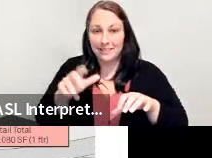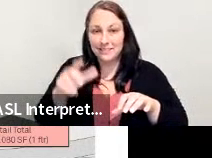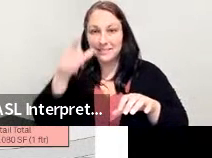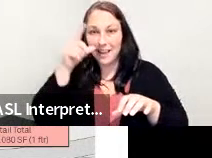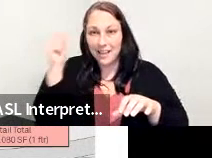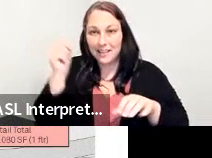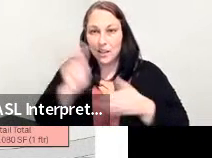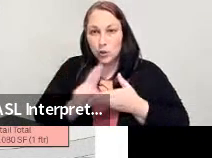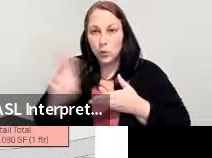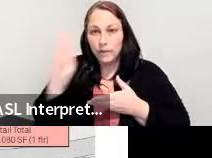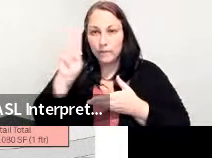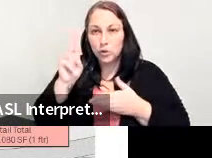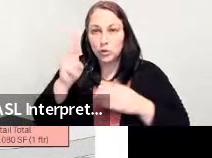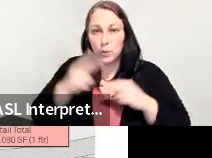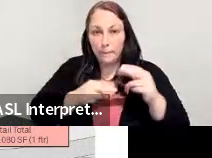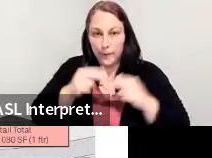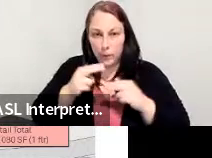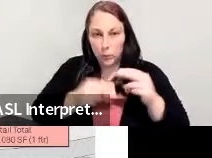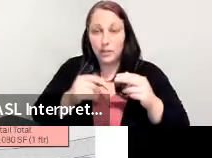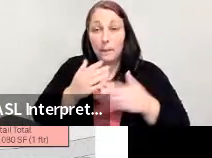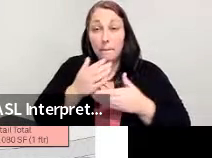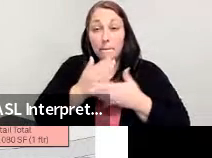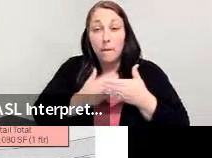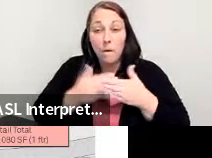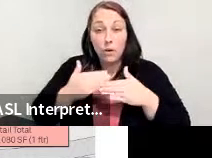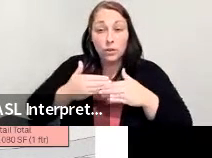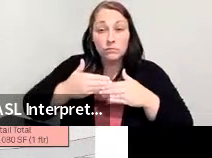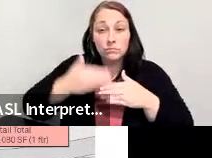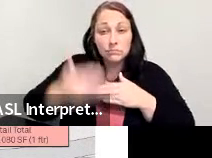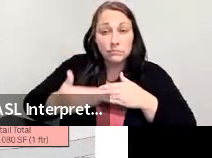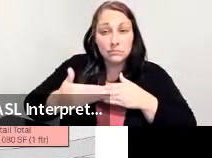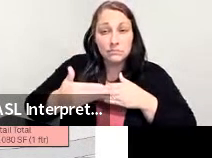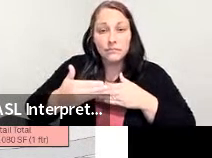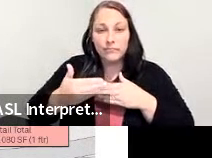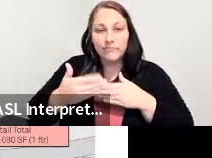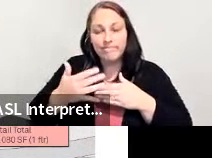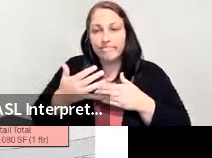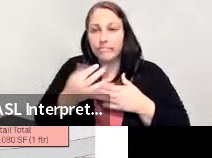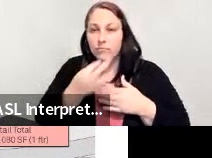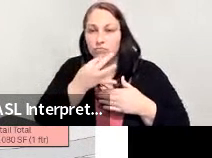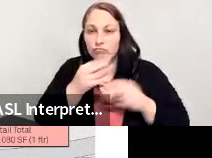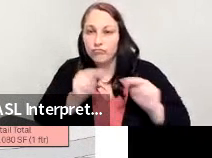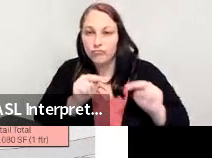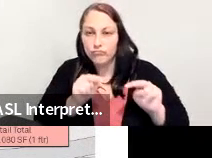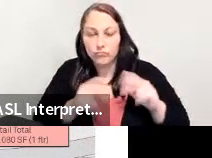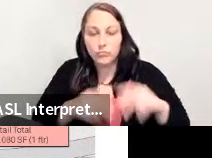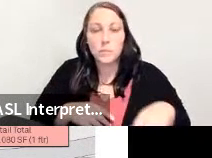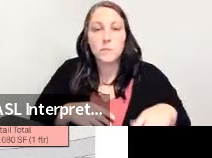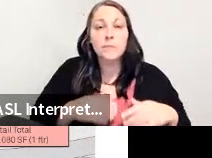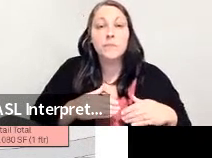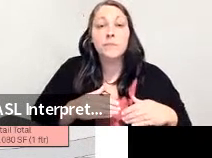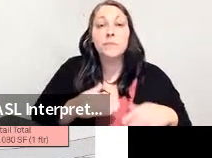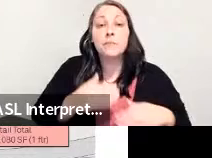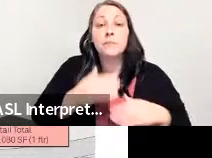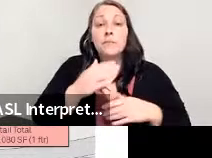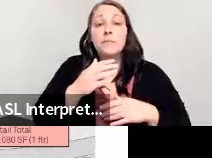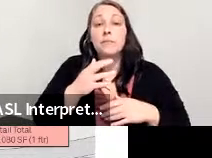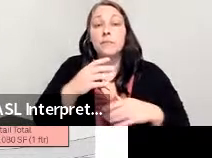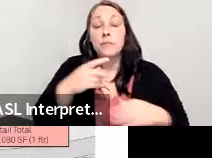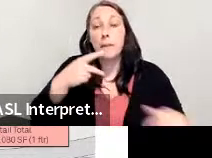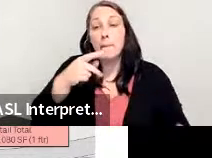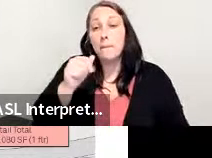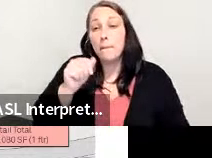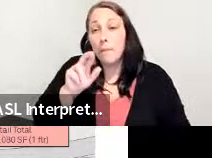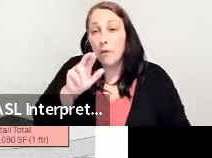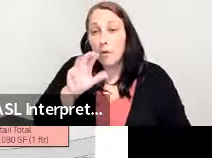and the stage 2 is forthcoming on that. Parcels 2 and 3 are that